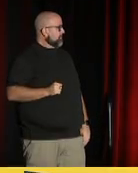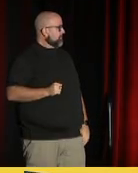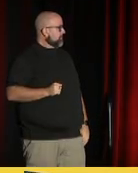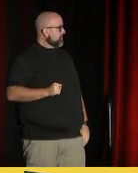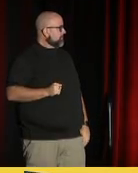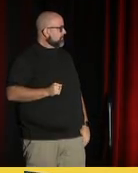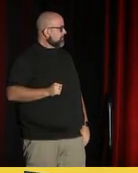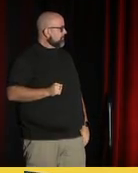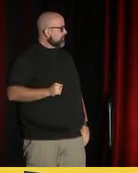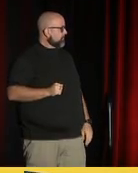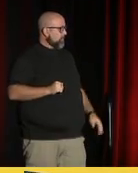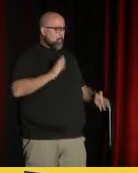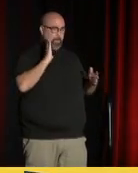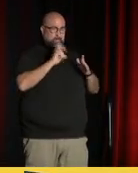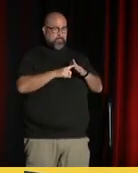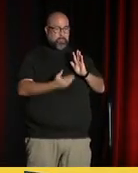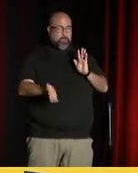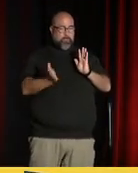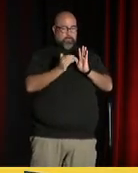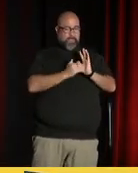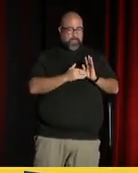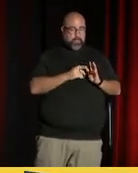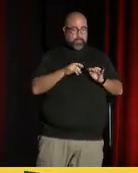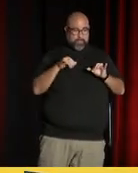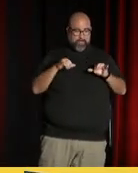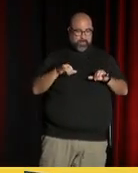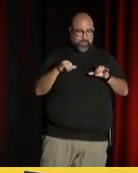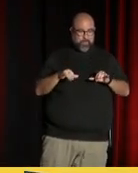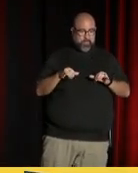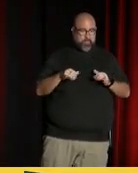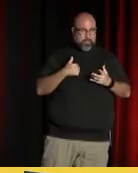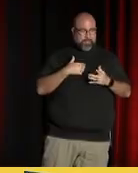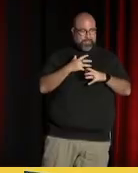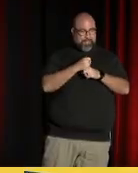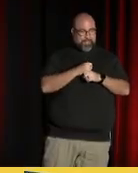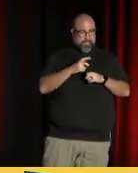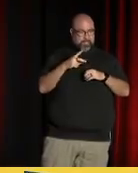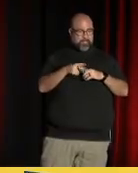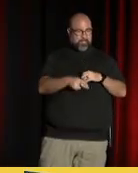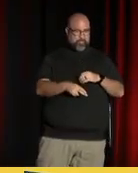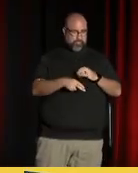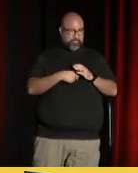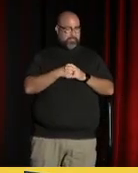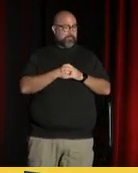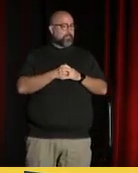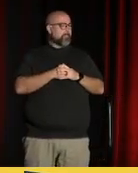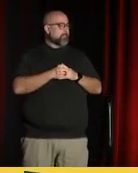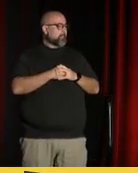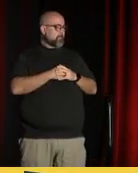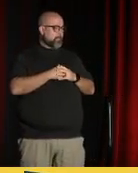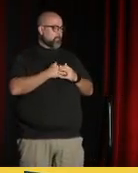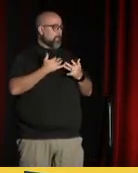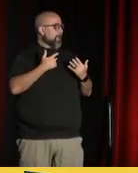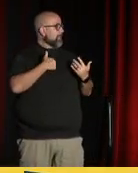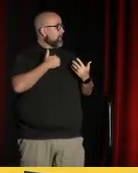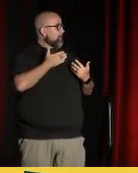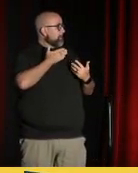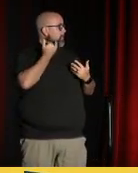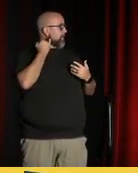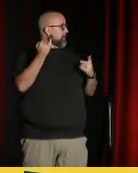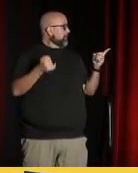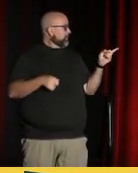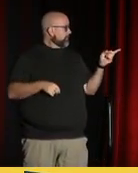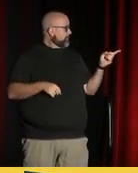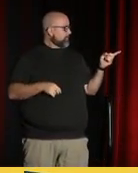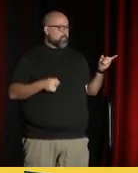We're just going to start over again. You stay right here. Let me get that pair of scissors because I tossed them back here. Oh, wait. I have a better idea.